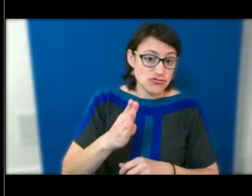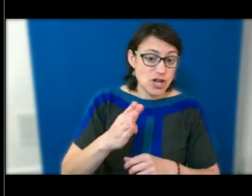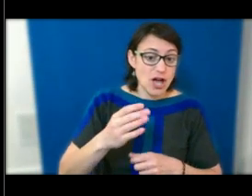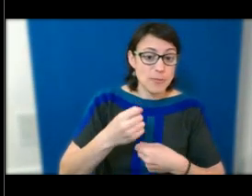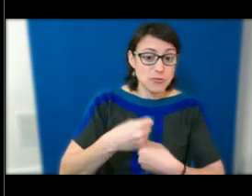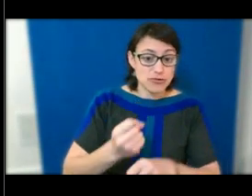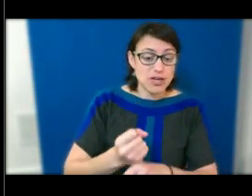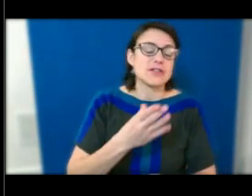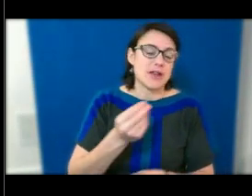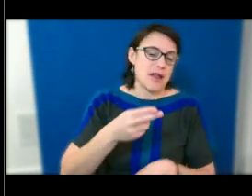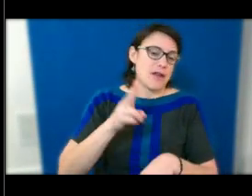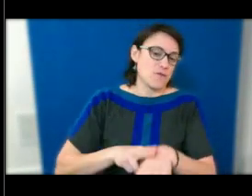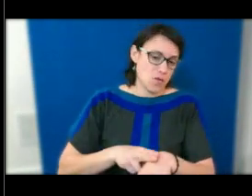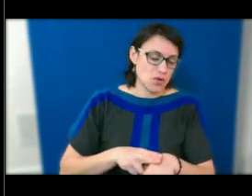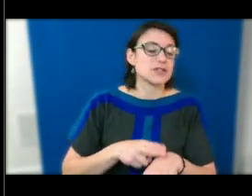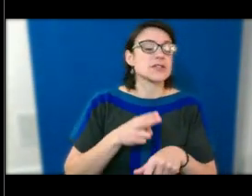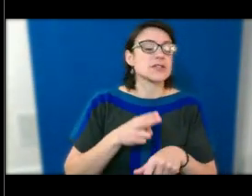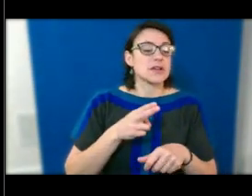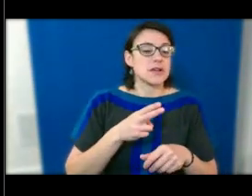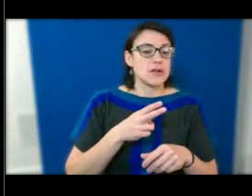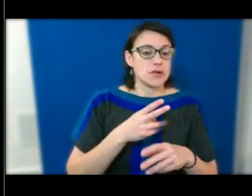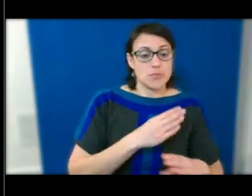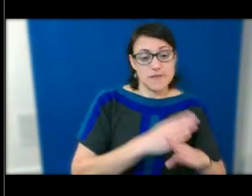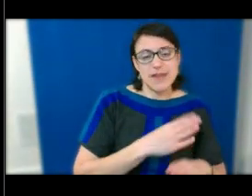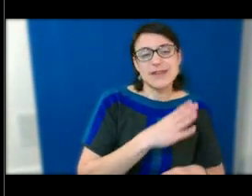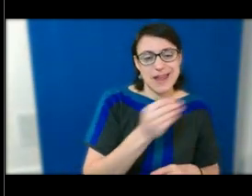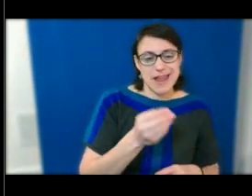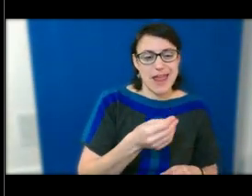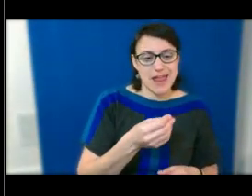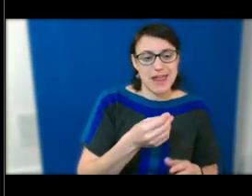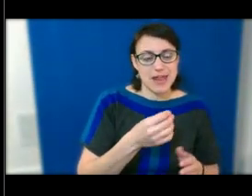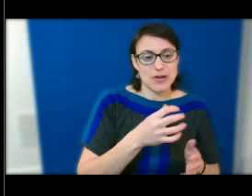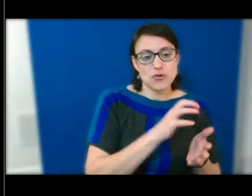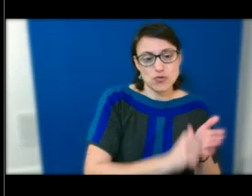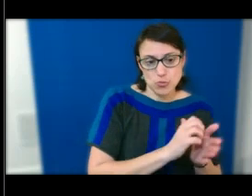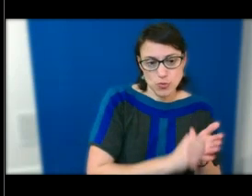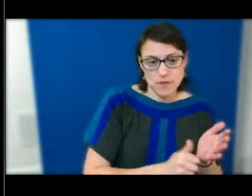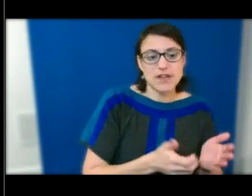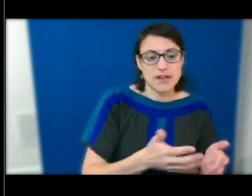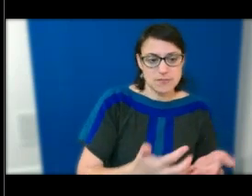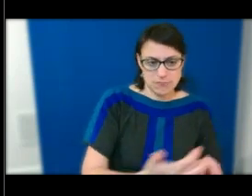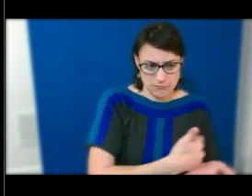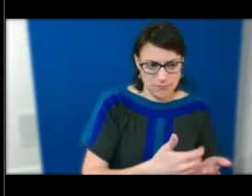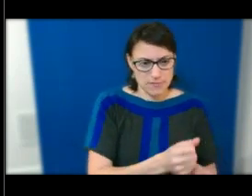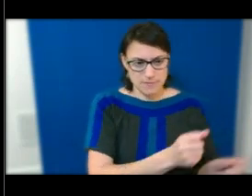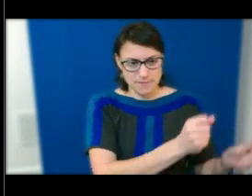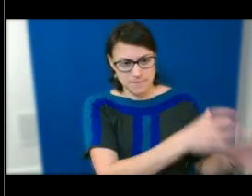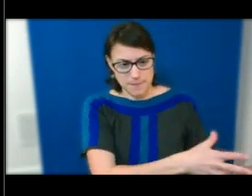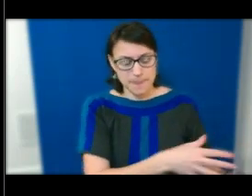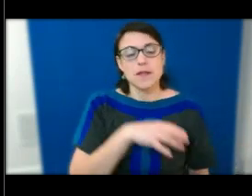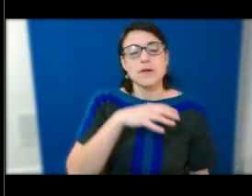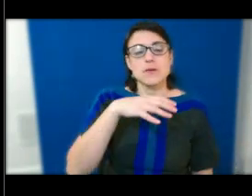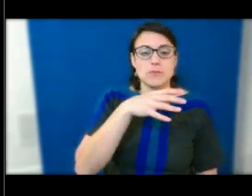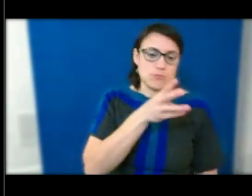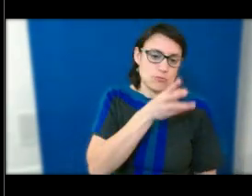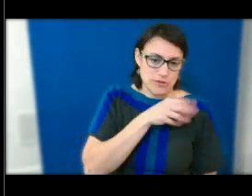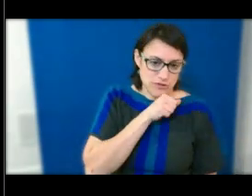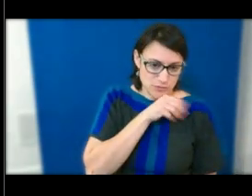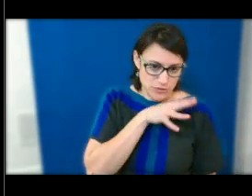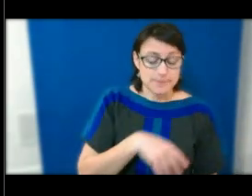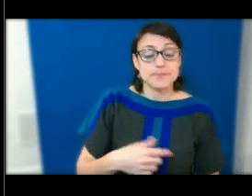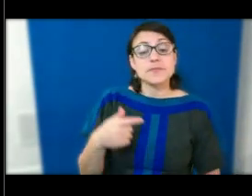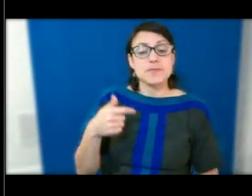debris. And these are all important community priorities that we have been trying to be responsive to. As of